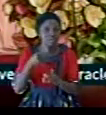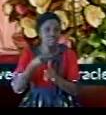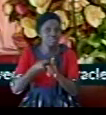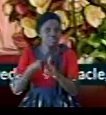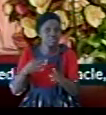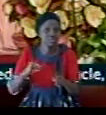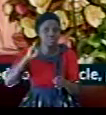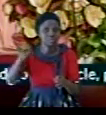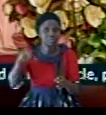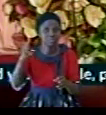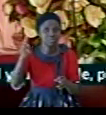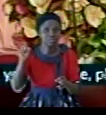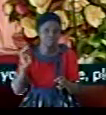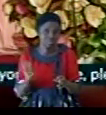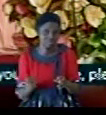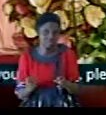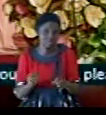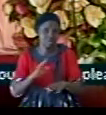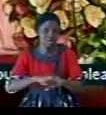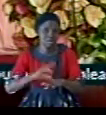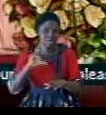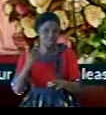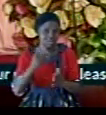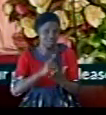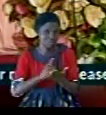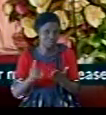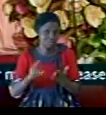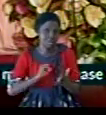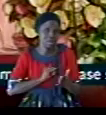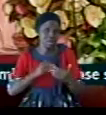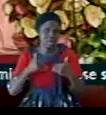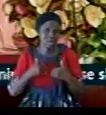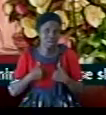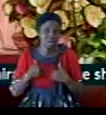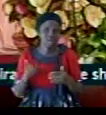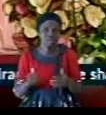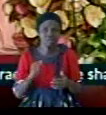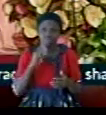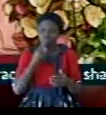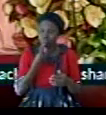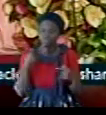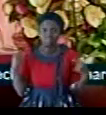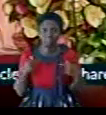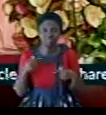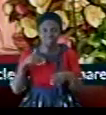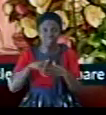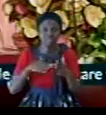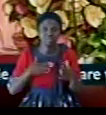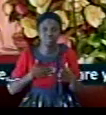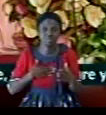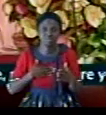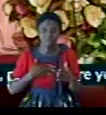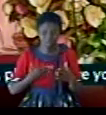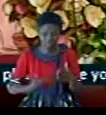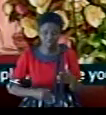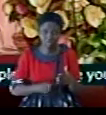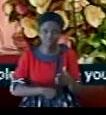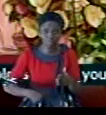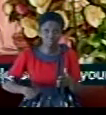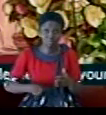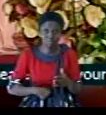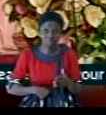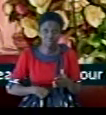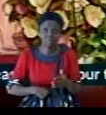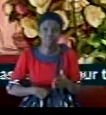That's the third week of June, I was having a very severe pain in my lower abdomen here. It